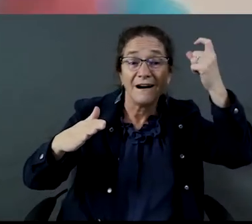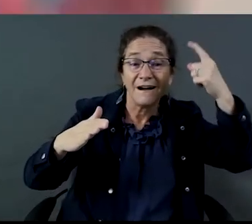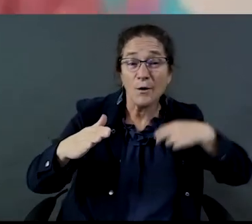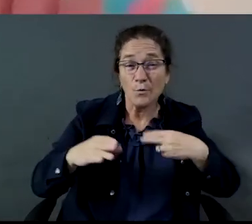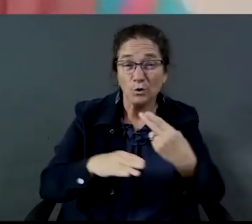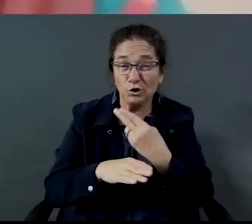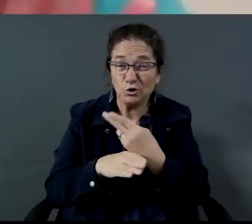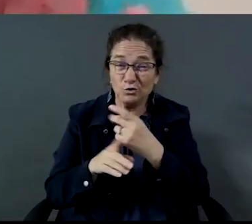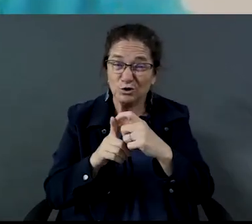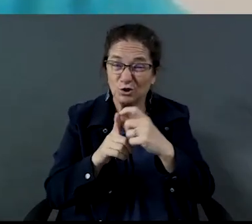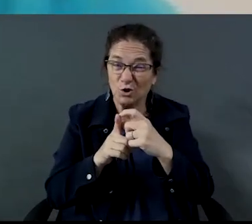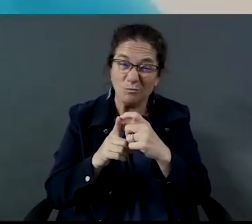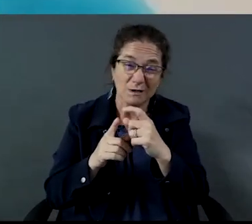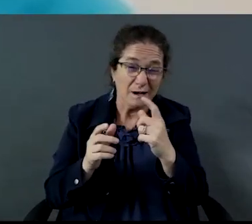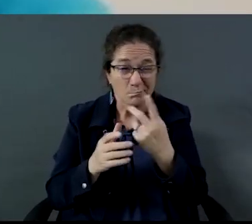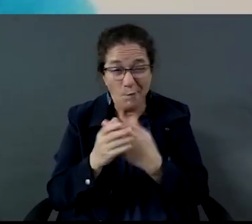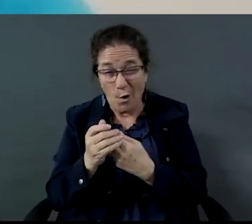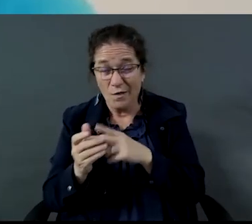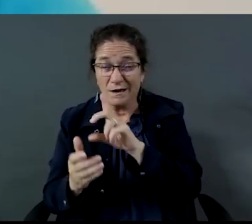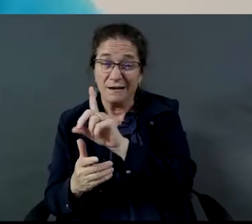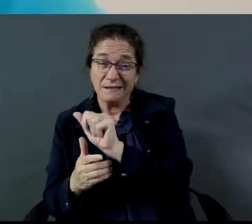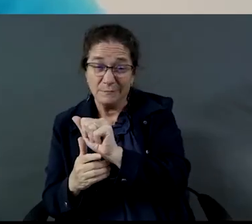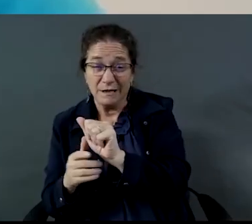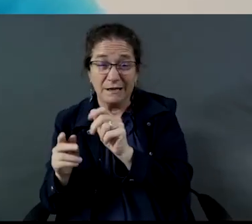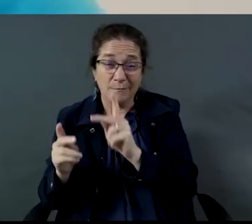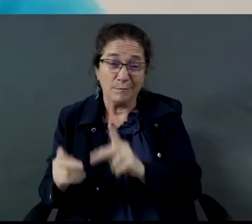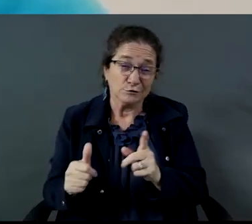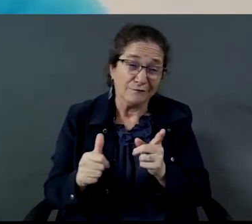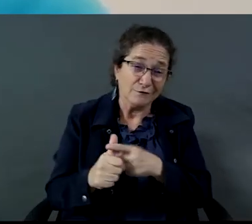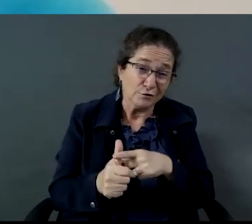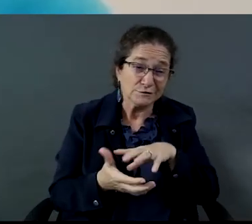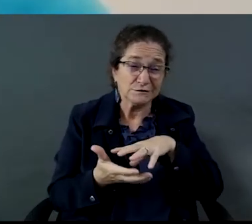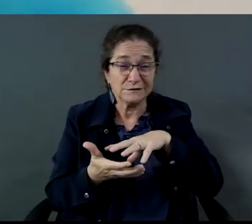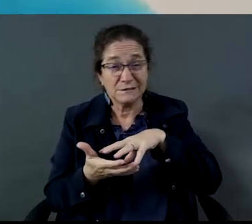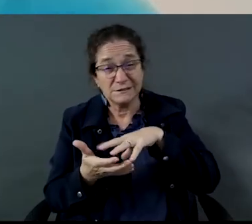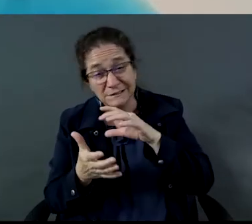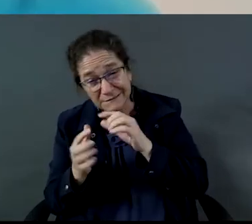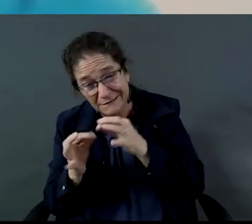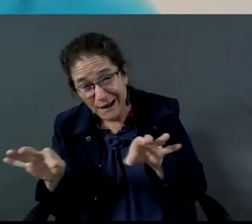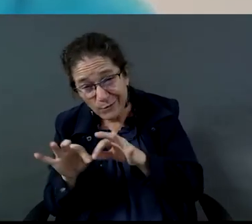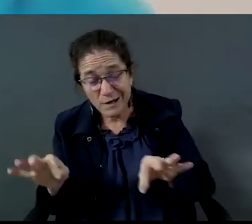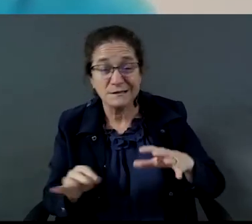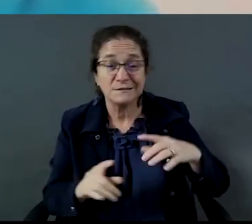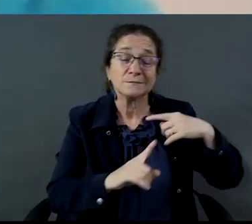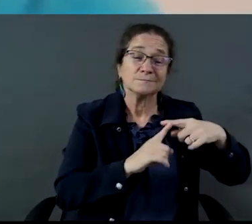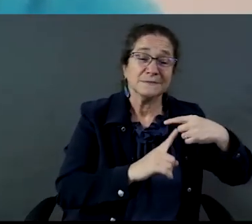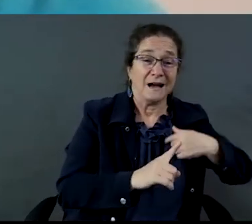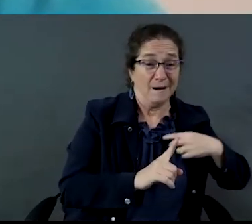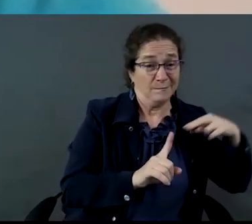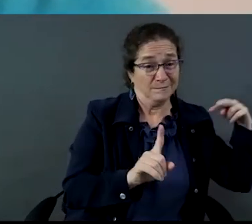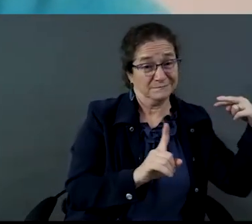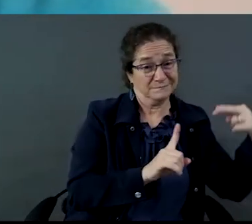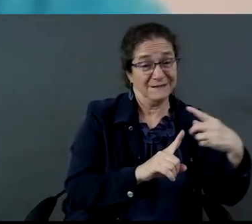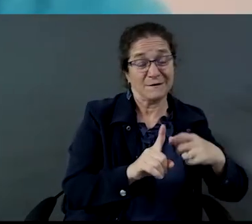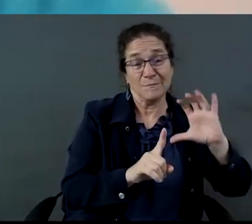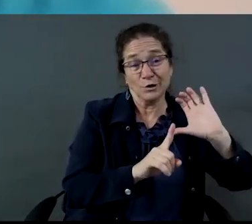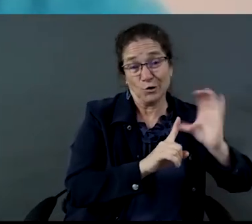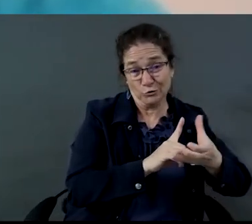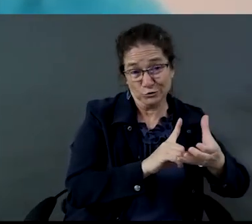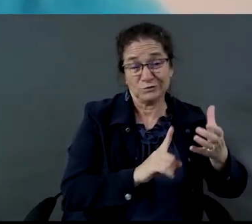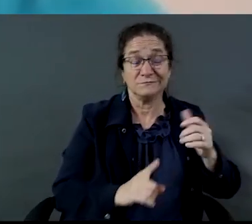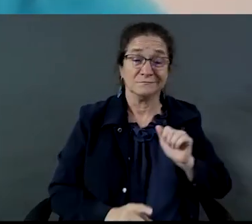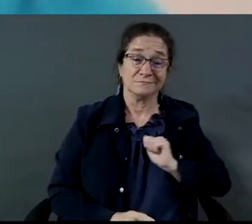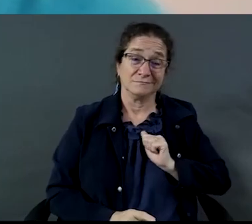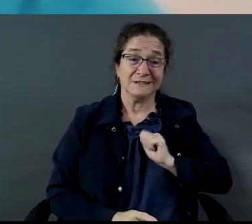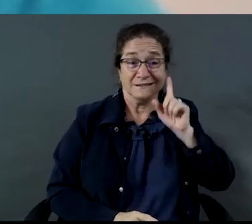disability person first language, and then also I'm coming from the cultural perspective, as I talked about in the last webinar, where as a deaf woman, I am